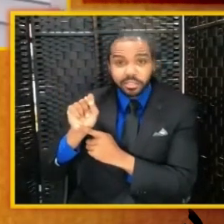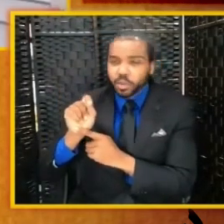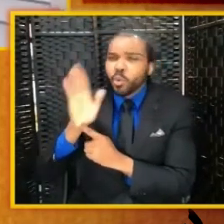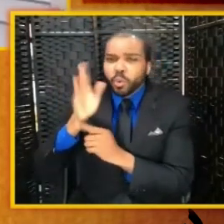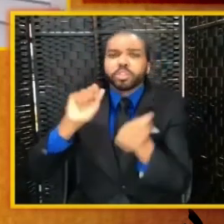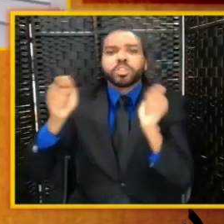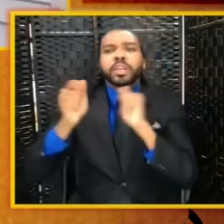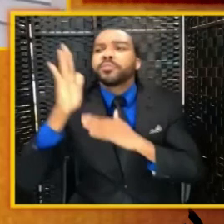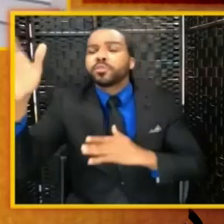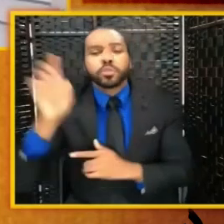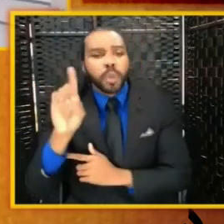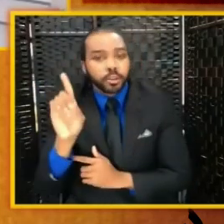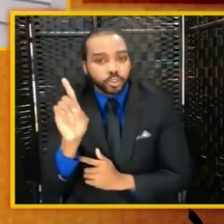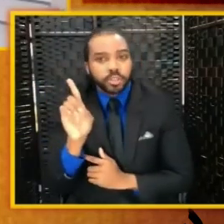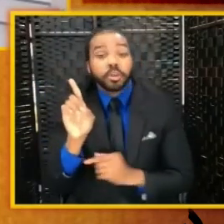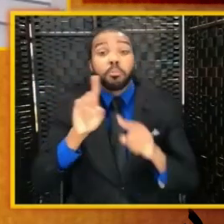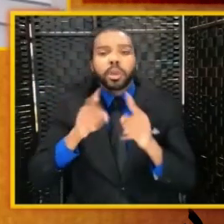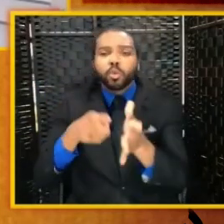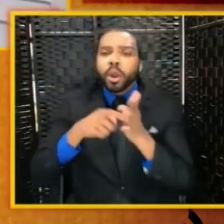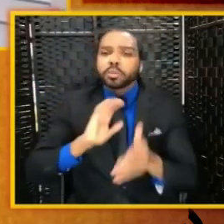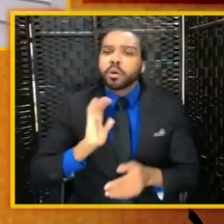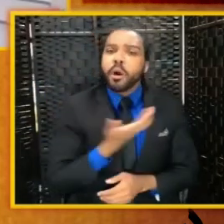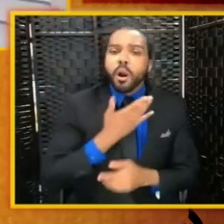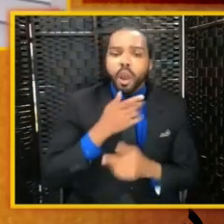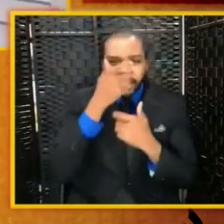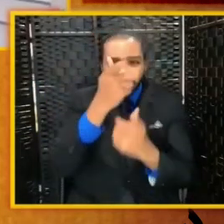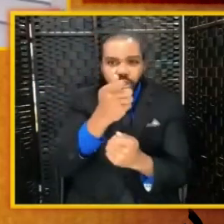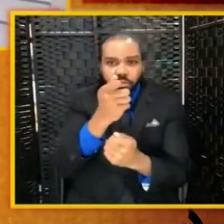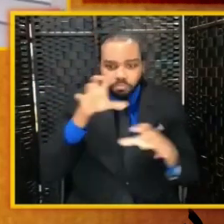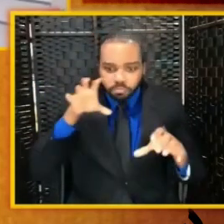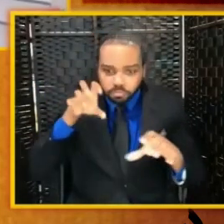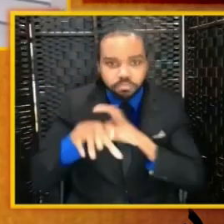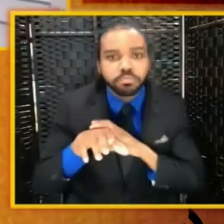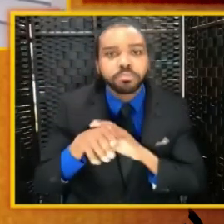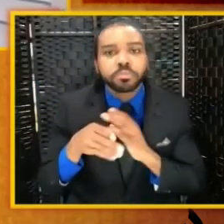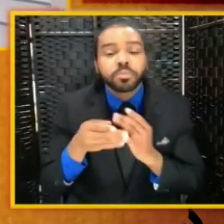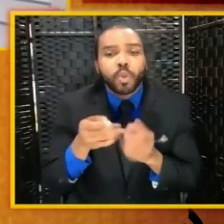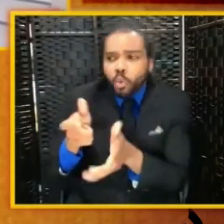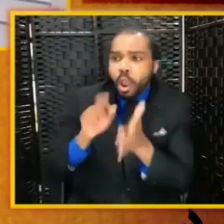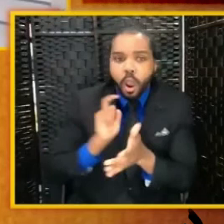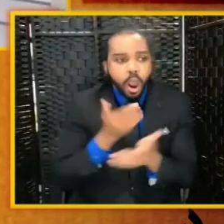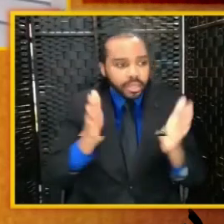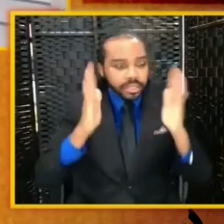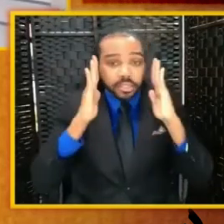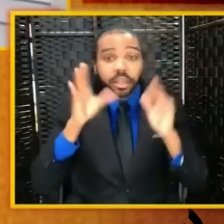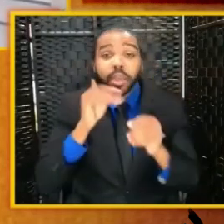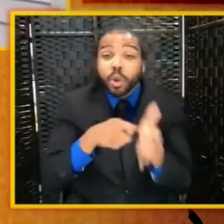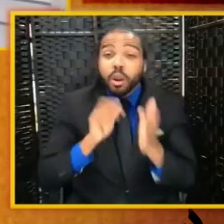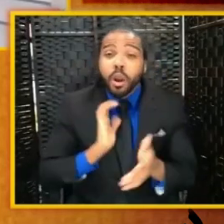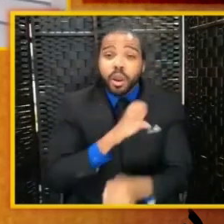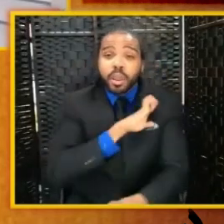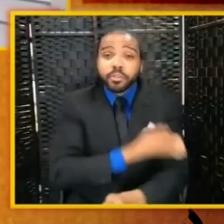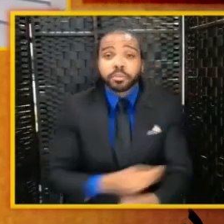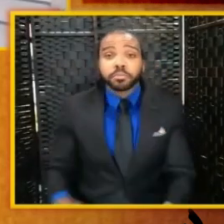democracy. But they require our interest, they require our intention, and they require our efforts. I